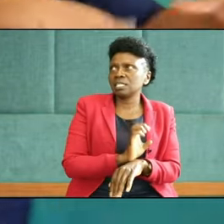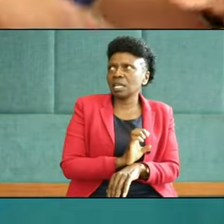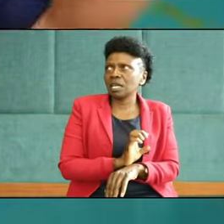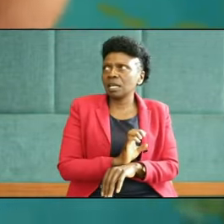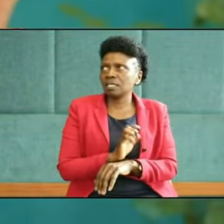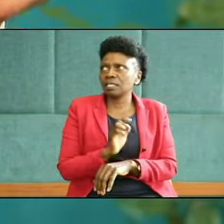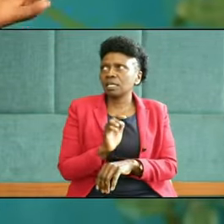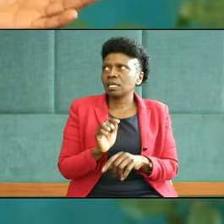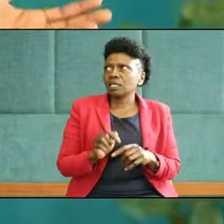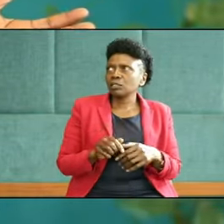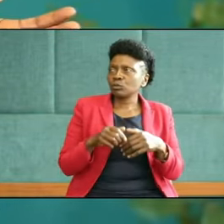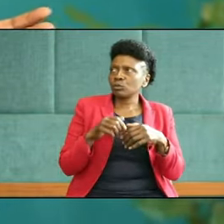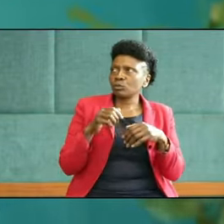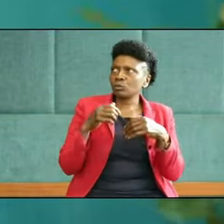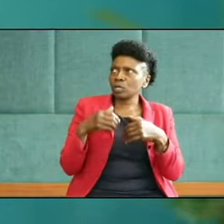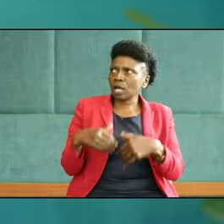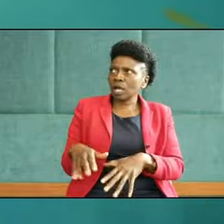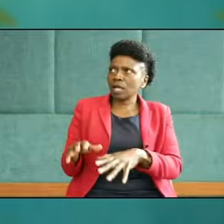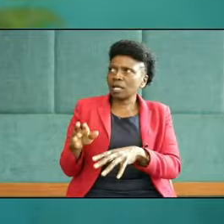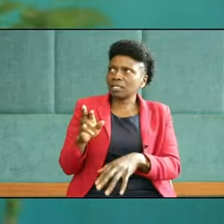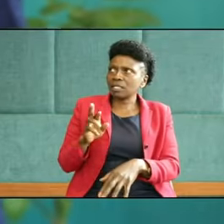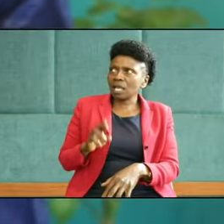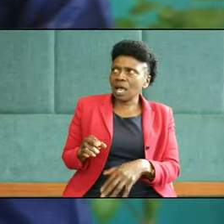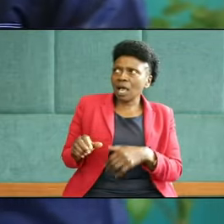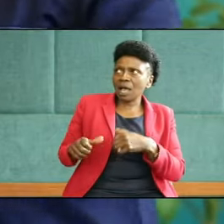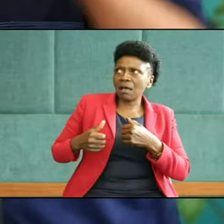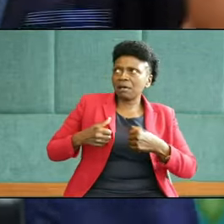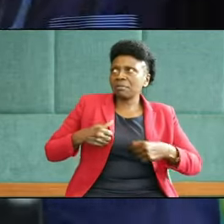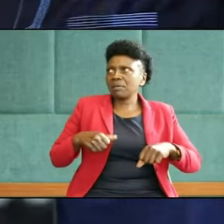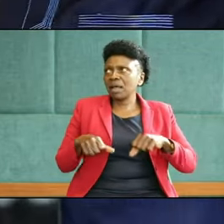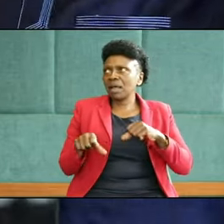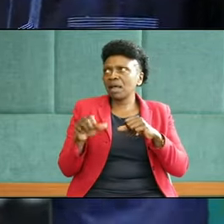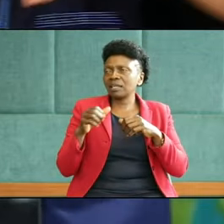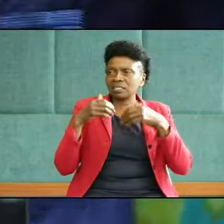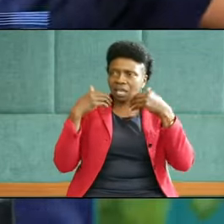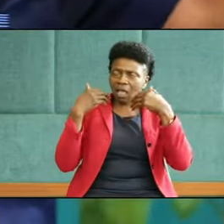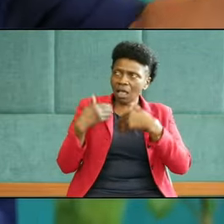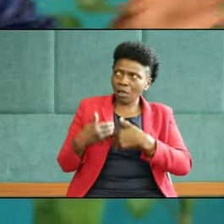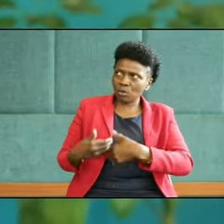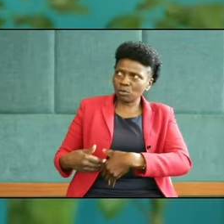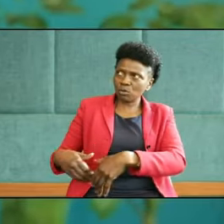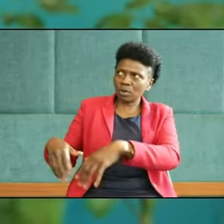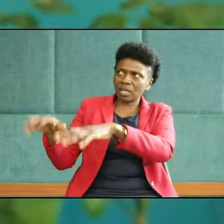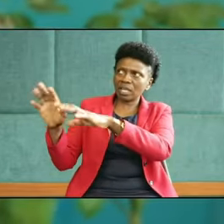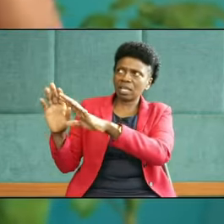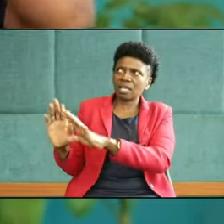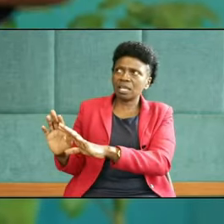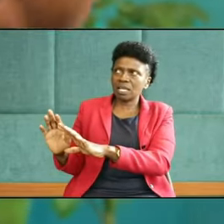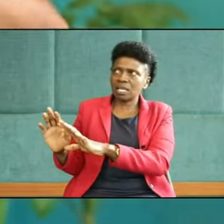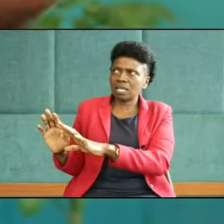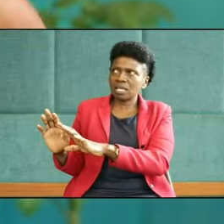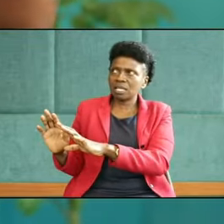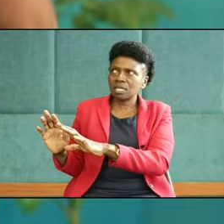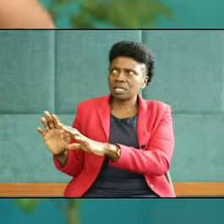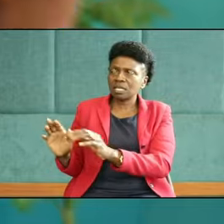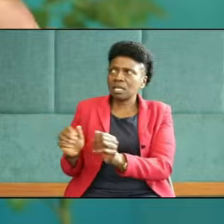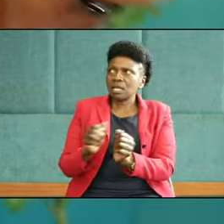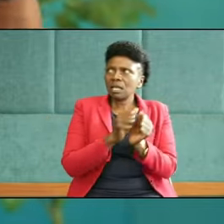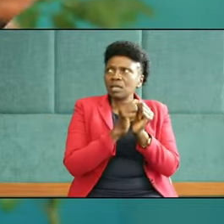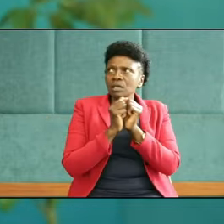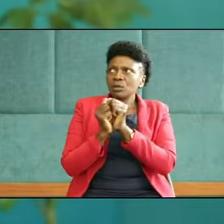Cast away your pride, Nairobi Central. Cast away your differences. Cast away